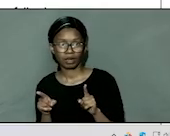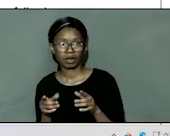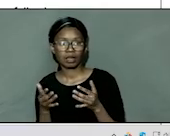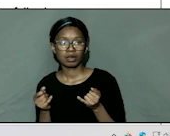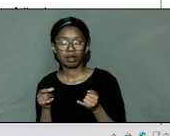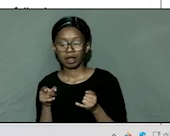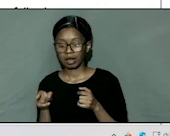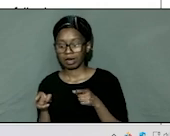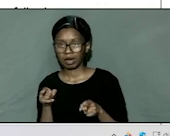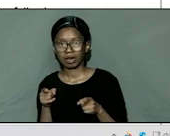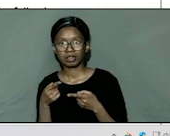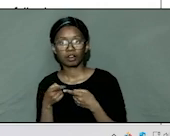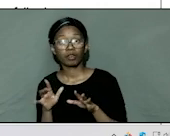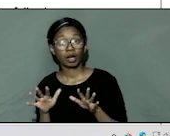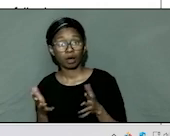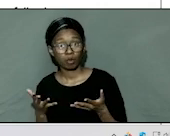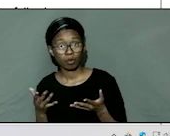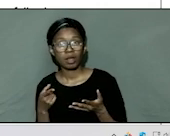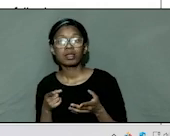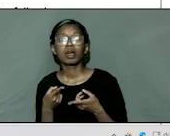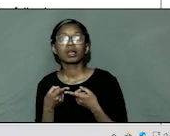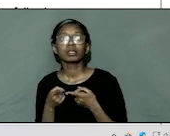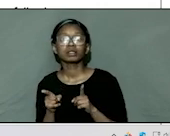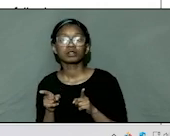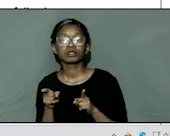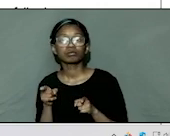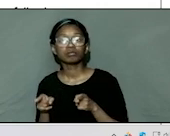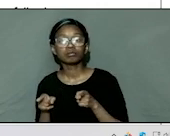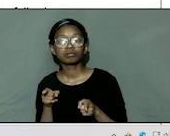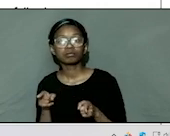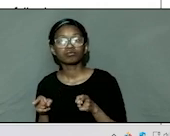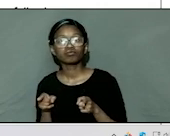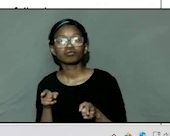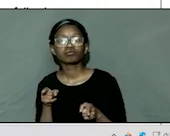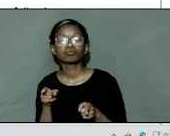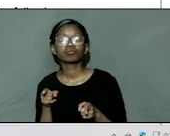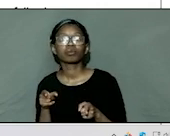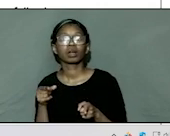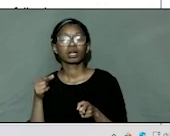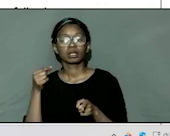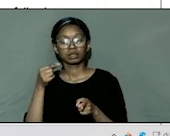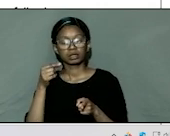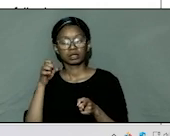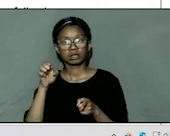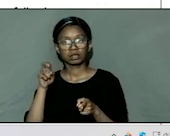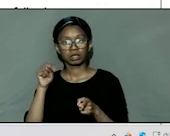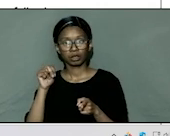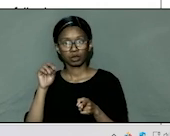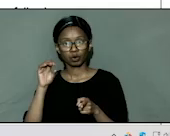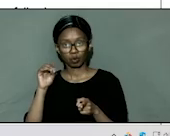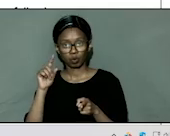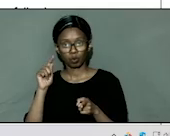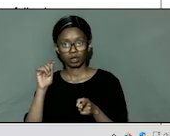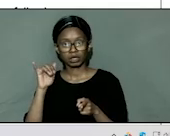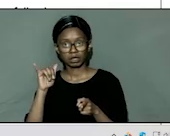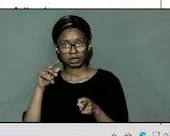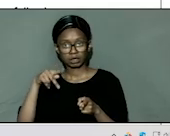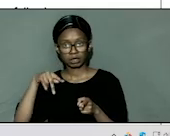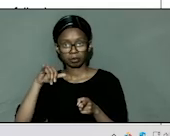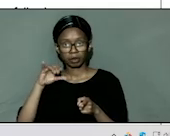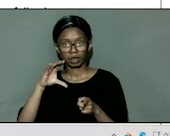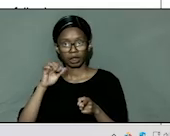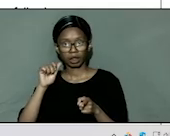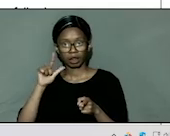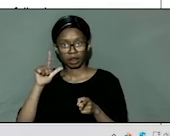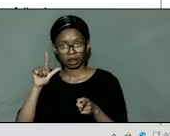be different? They will be different from each other genotypically and phenotypically. We know